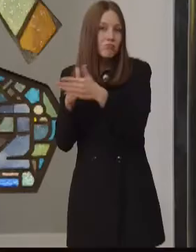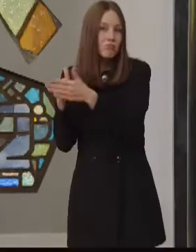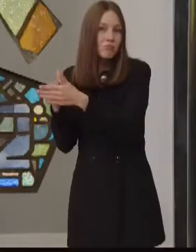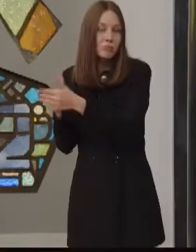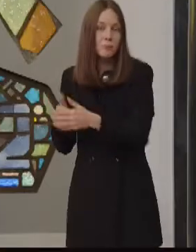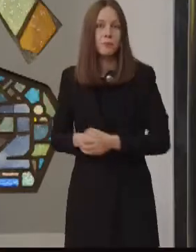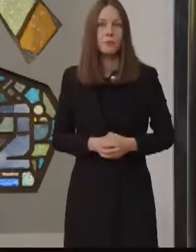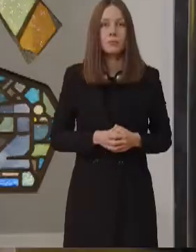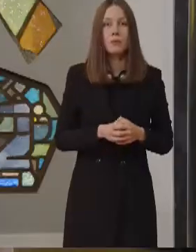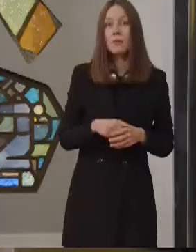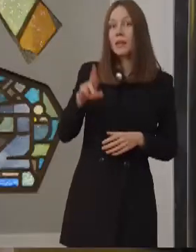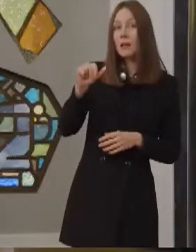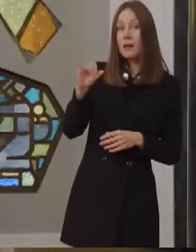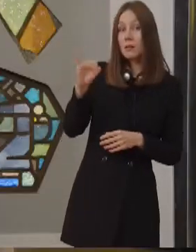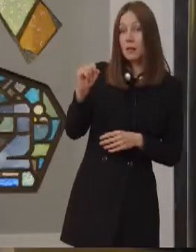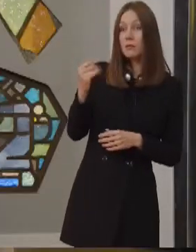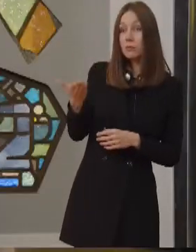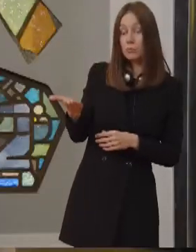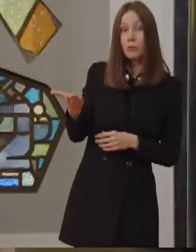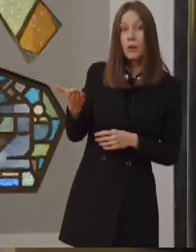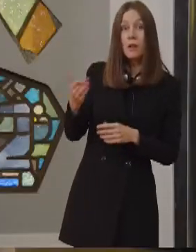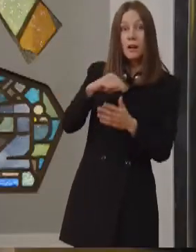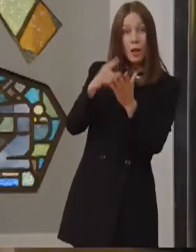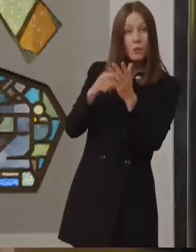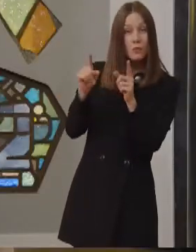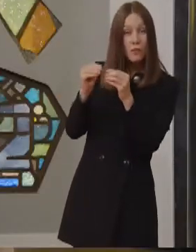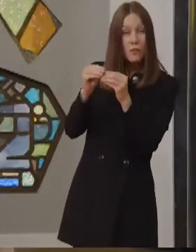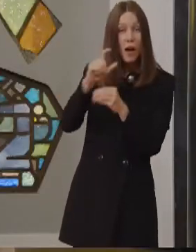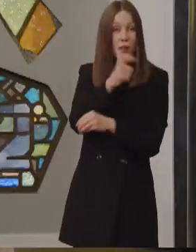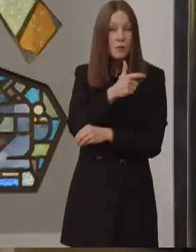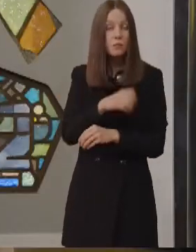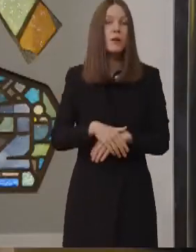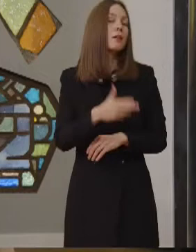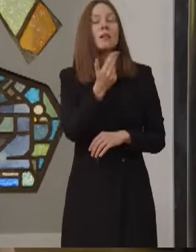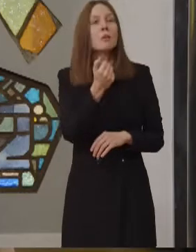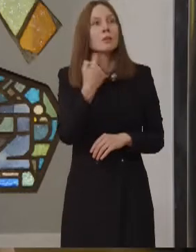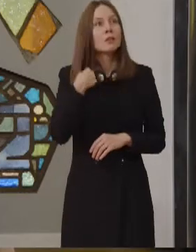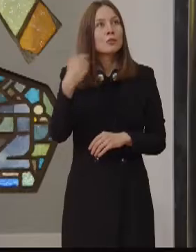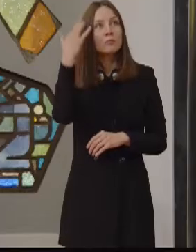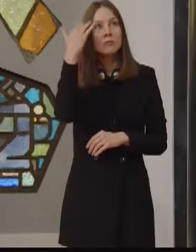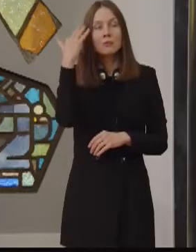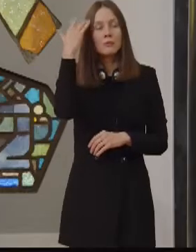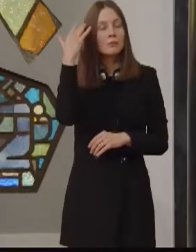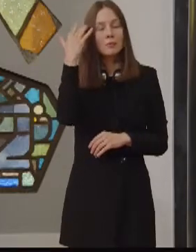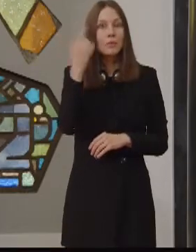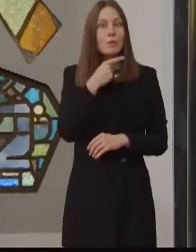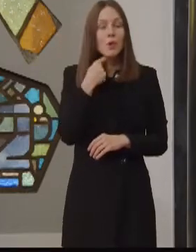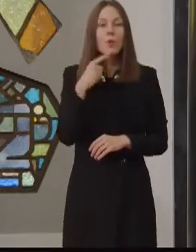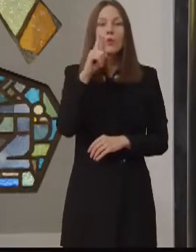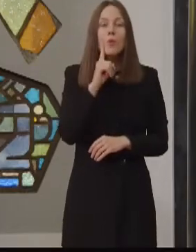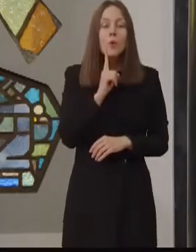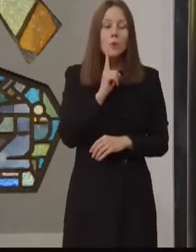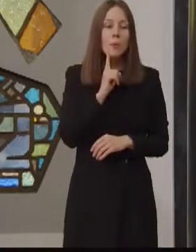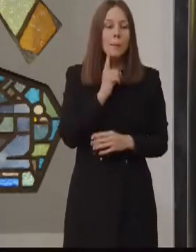of the couple pairs in the couple cannot take, let's say, the child from the kindergarten. Rasa, what do you think